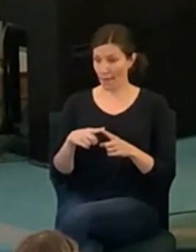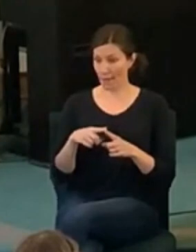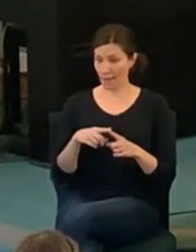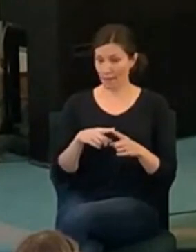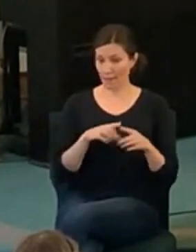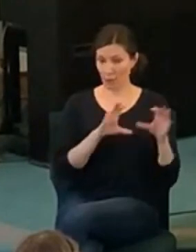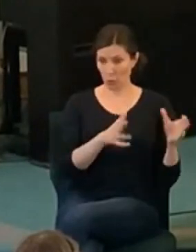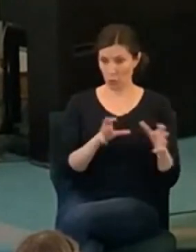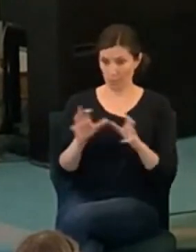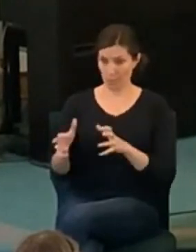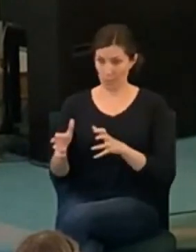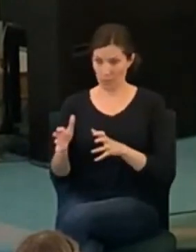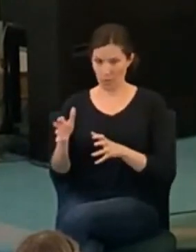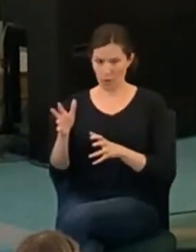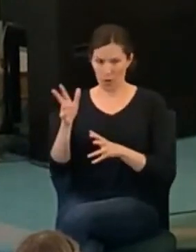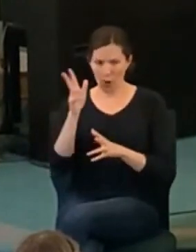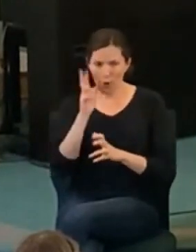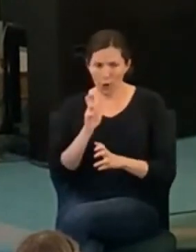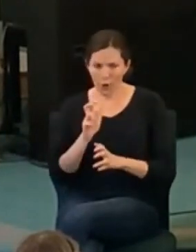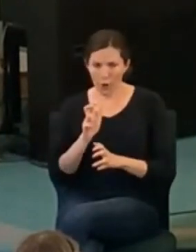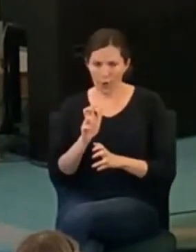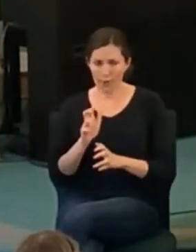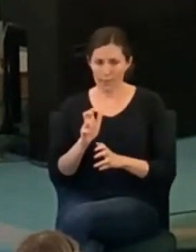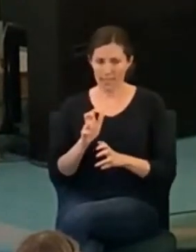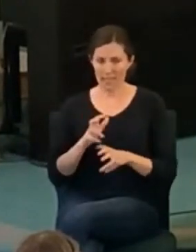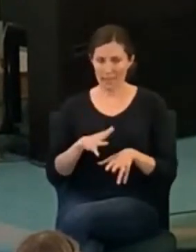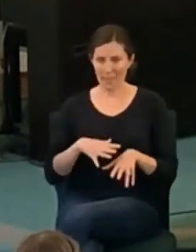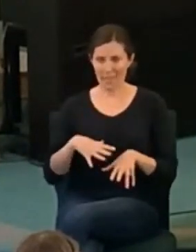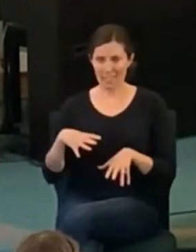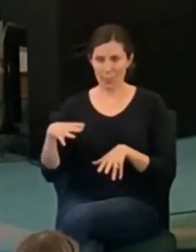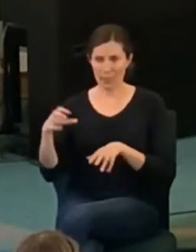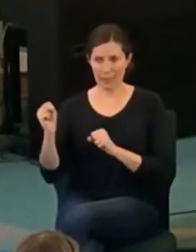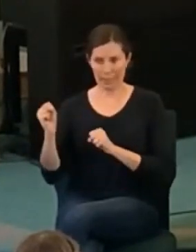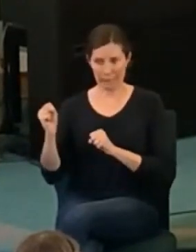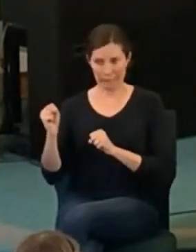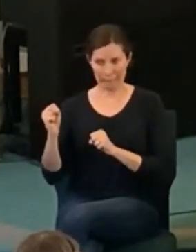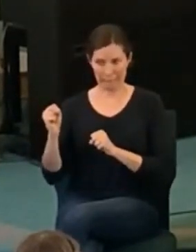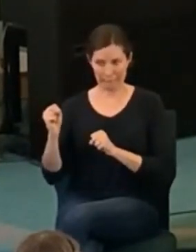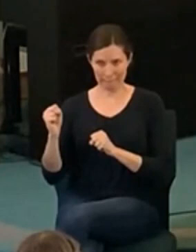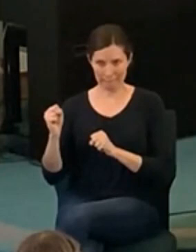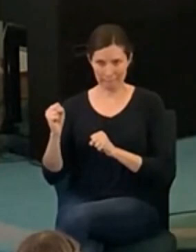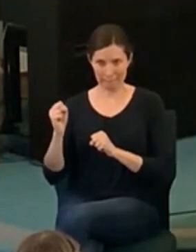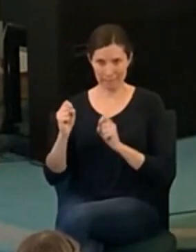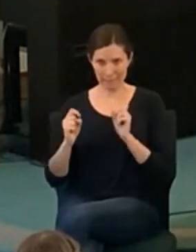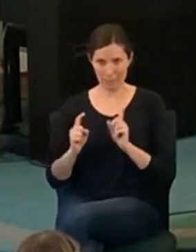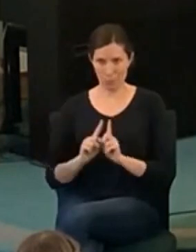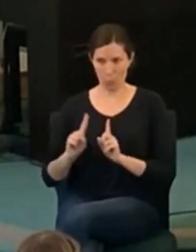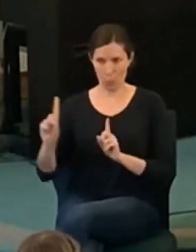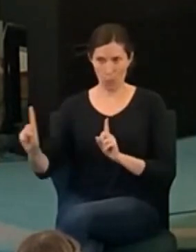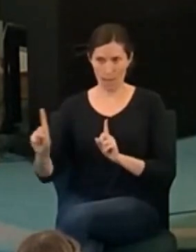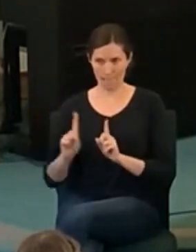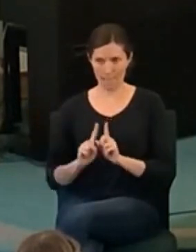And lastly, we see the practice of Jesus and for us, starting in verse 9.